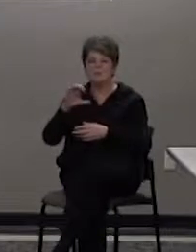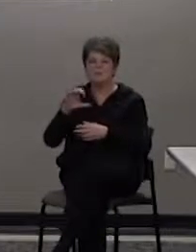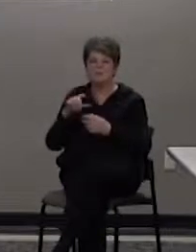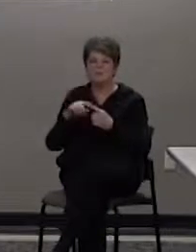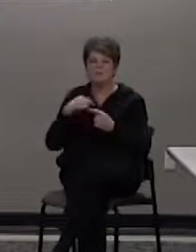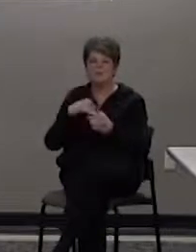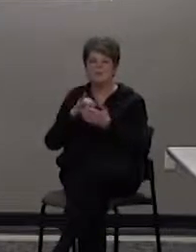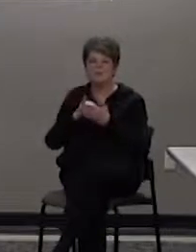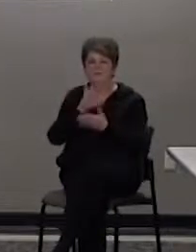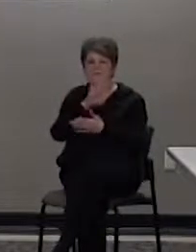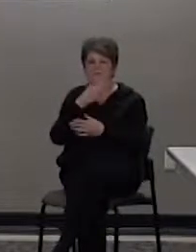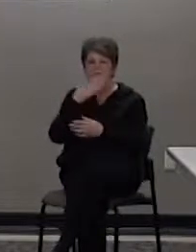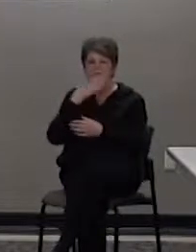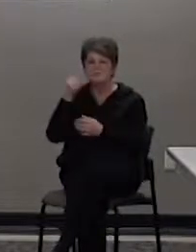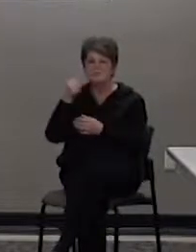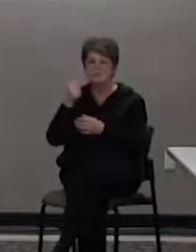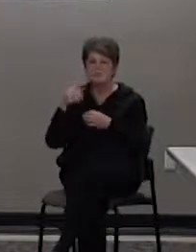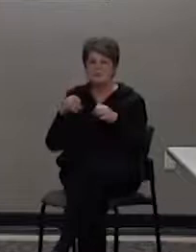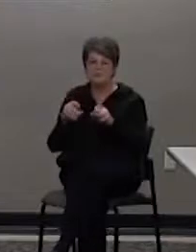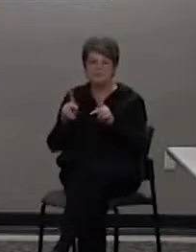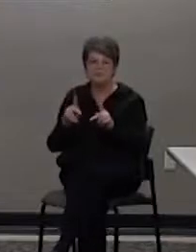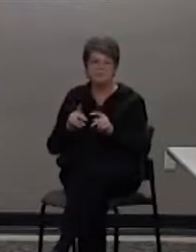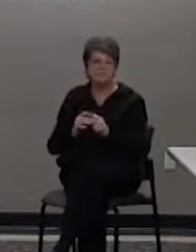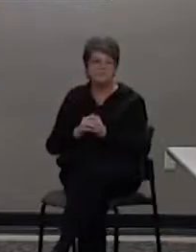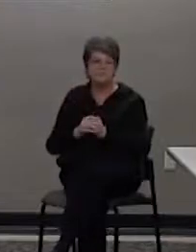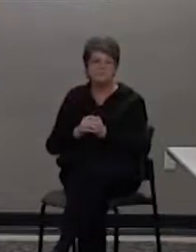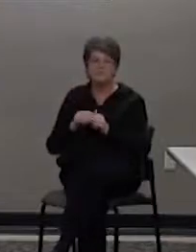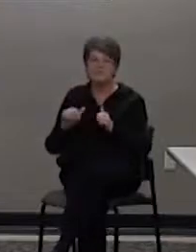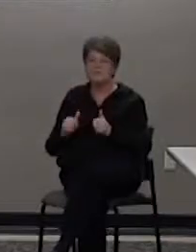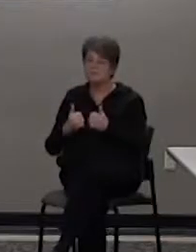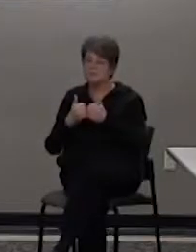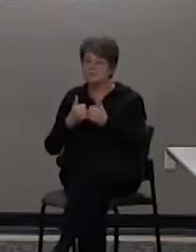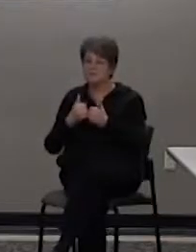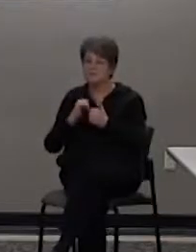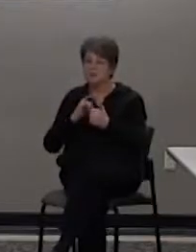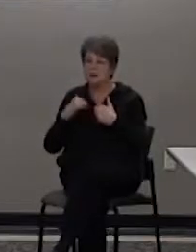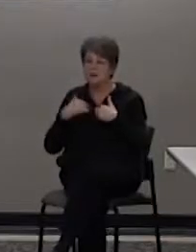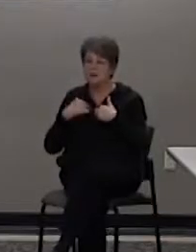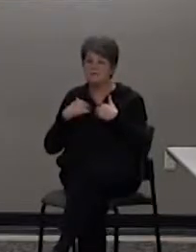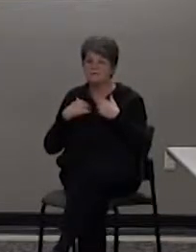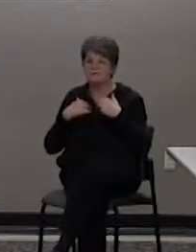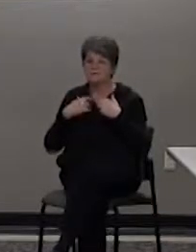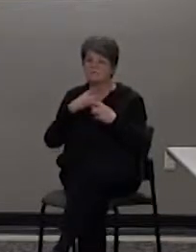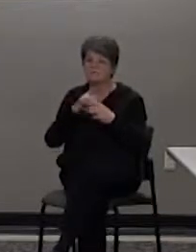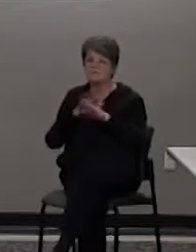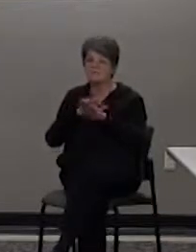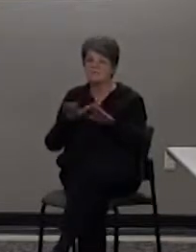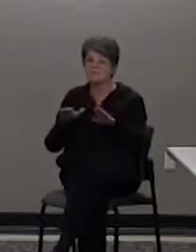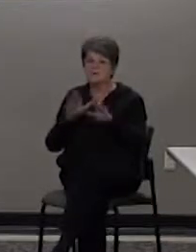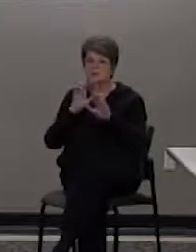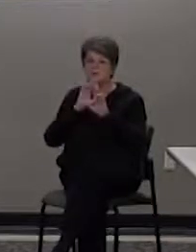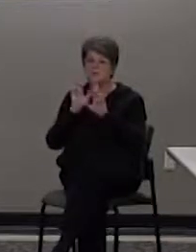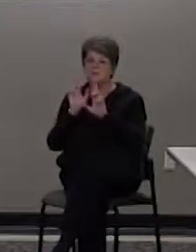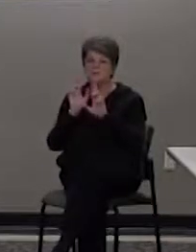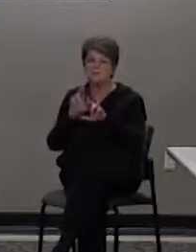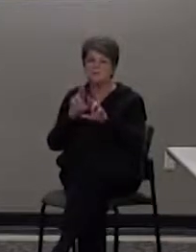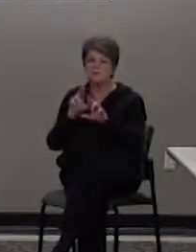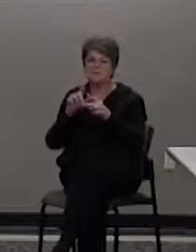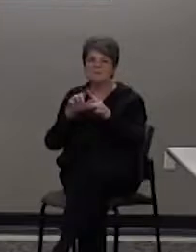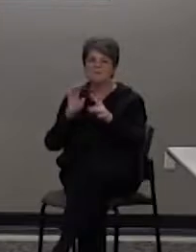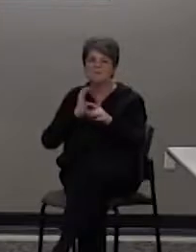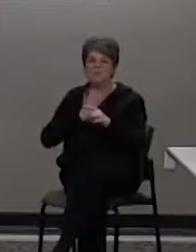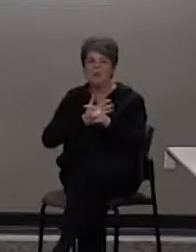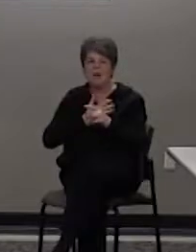to me, that's their best opportunity. The challenge I have is they have been non-responsive to